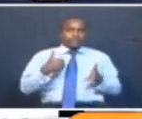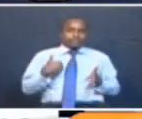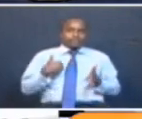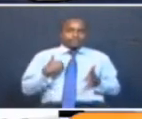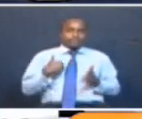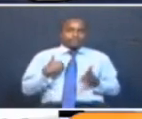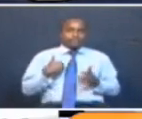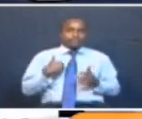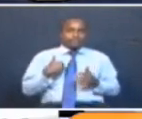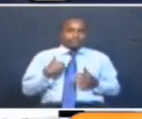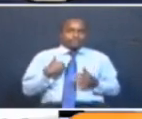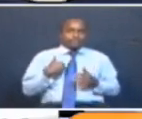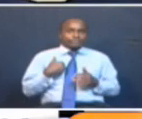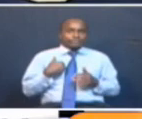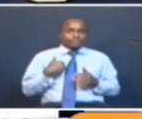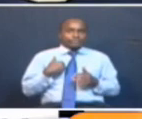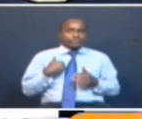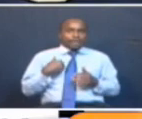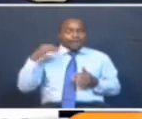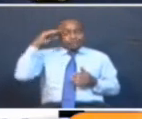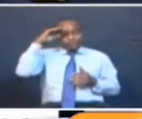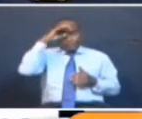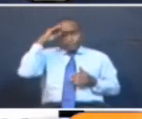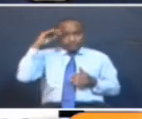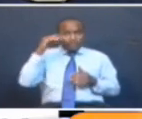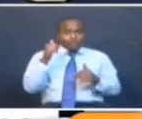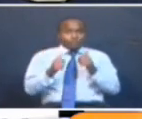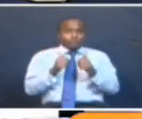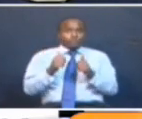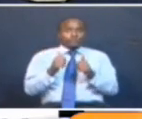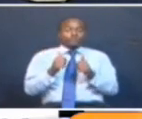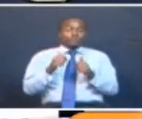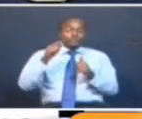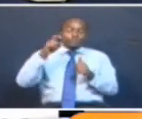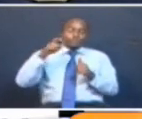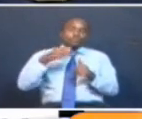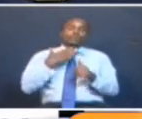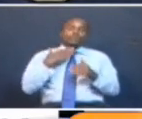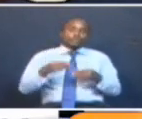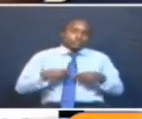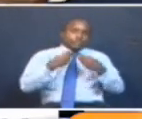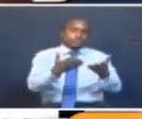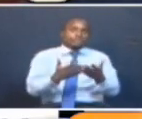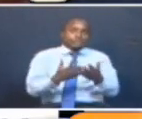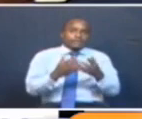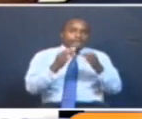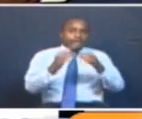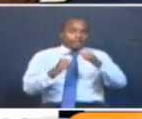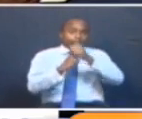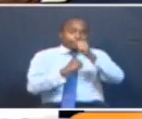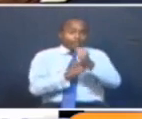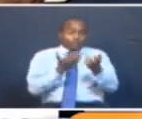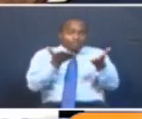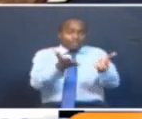a philosophy that you want to give. And if the foundation is in front of you,